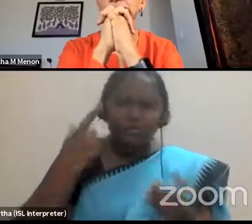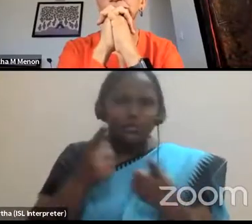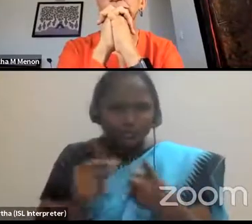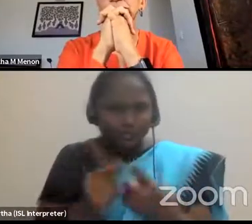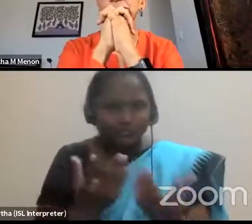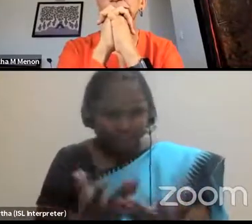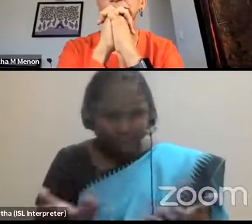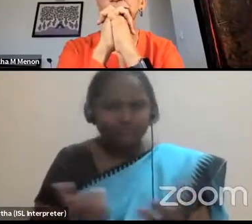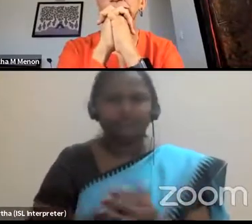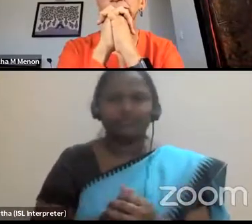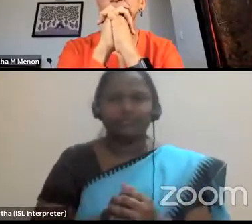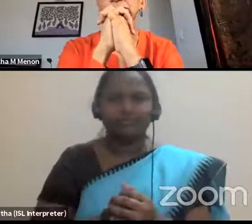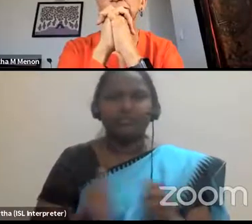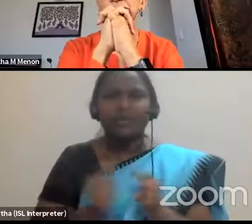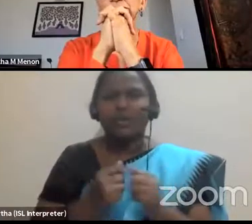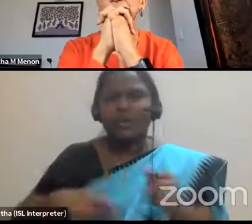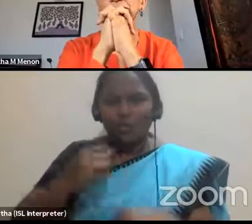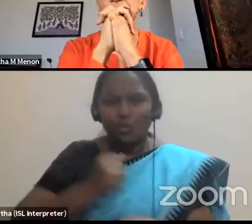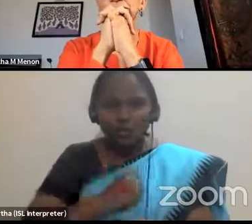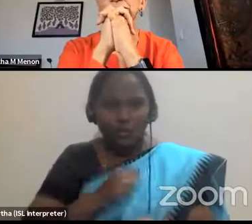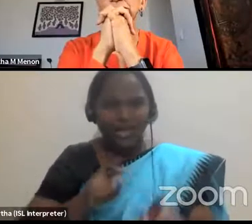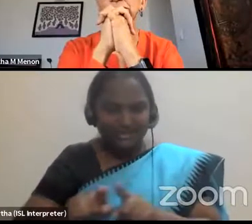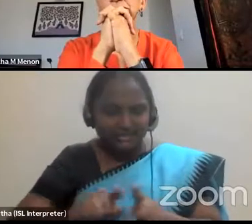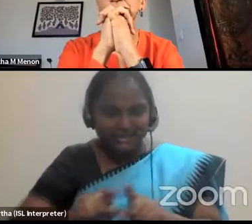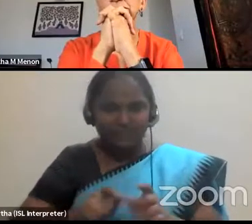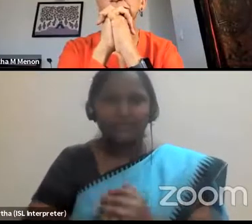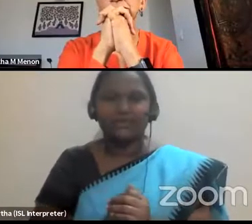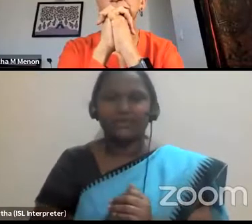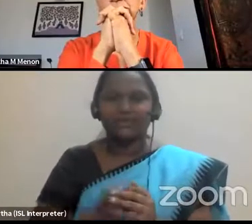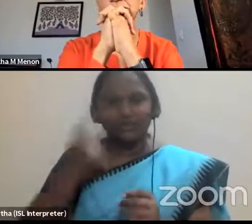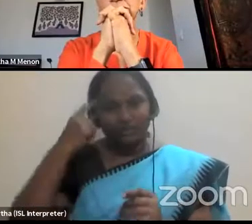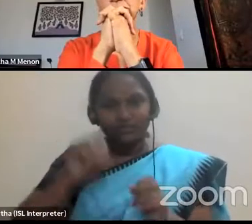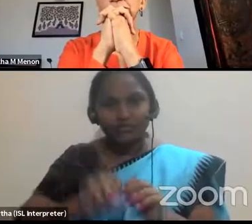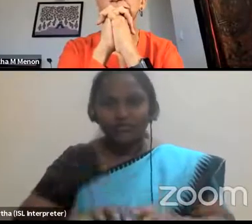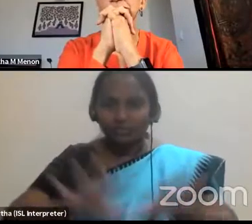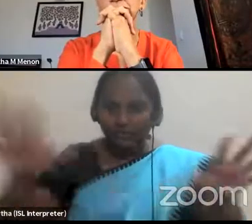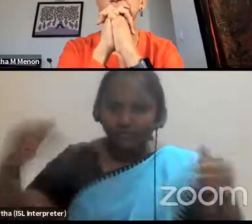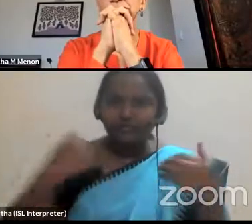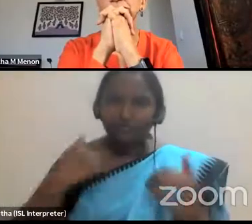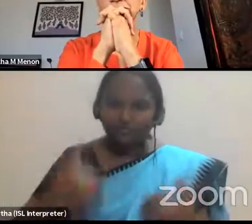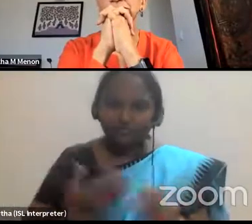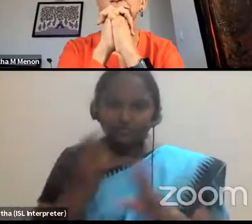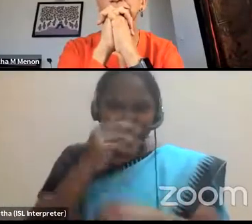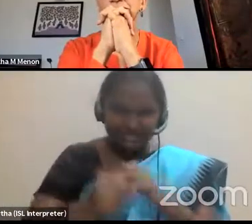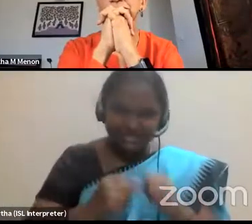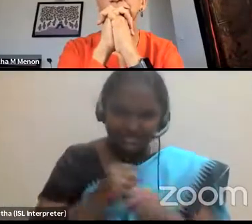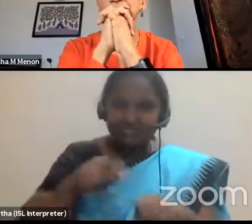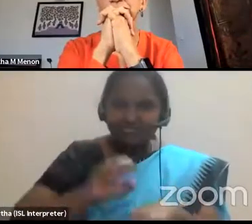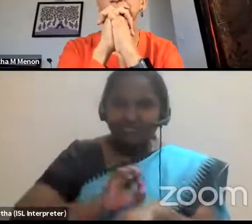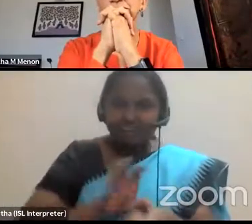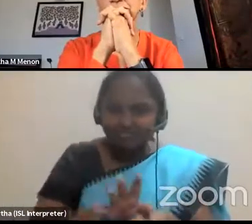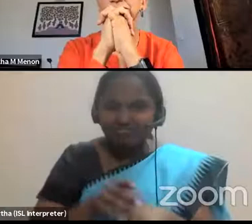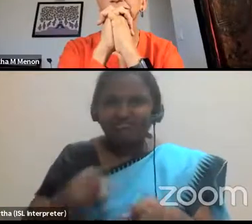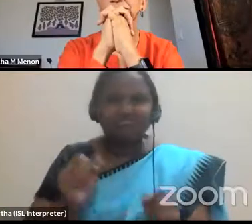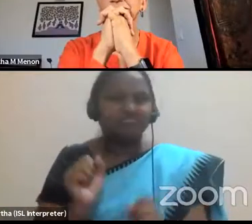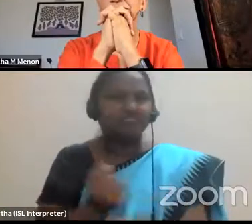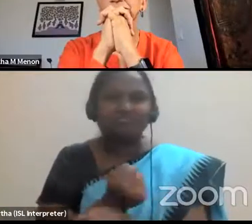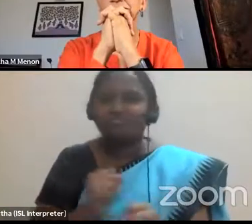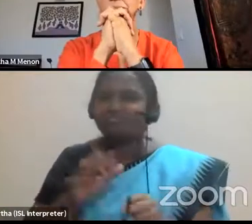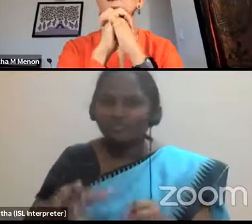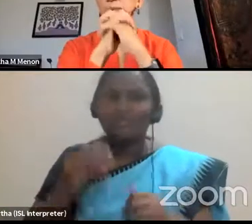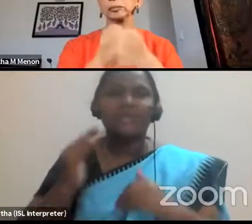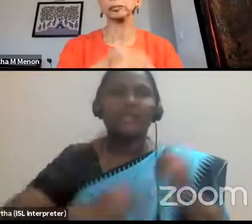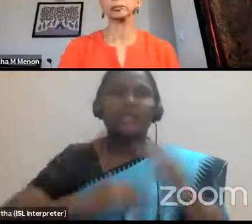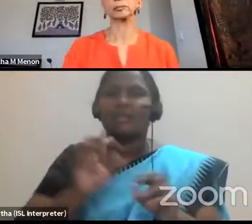so. And in our own example, we were to launch physically last year, but the pandemic didn't make it possible because our